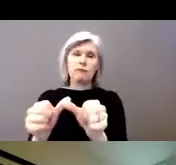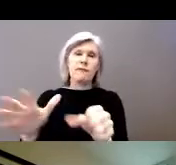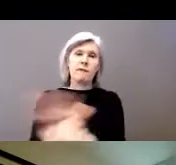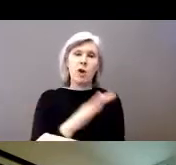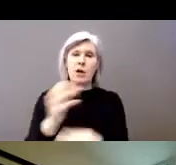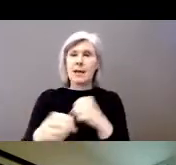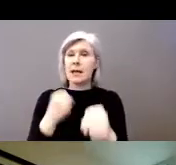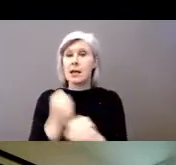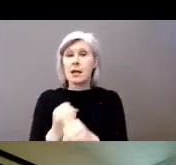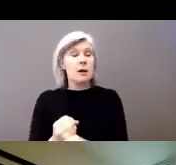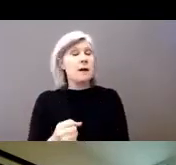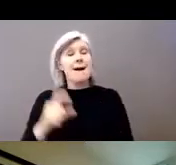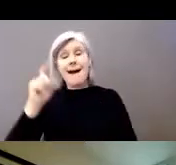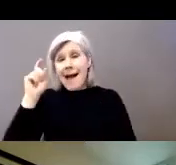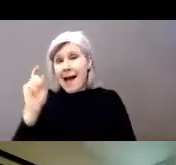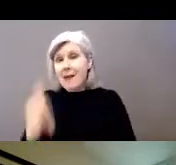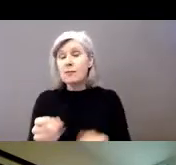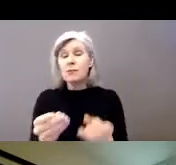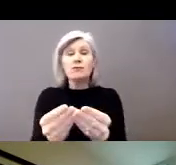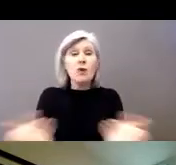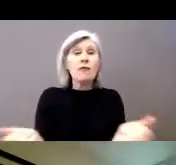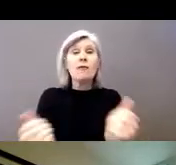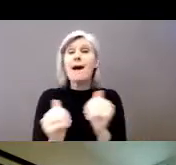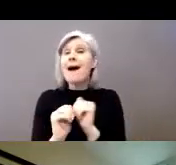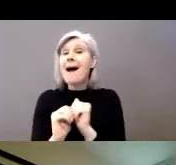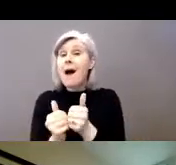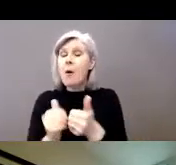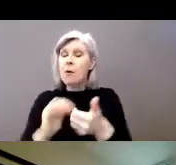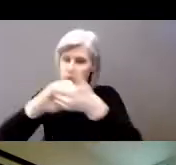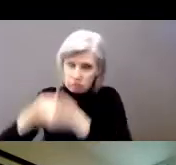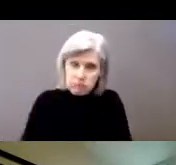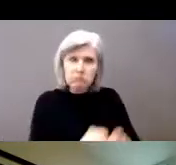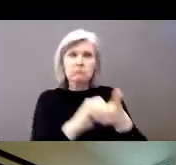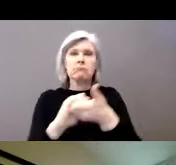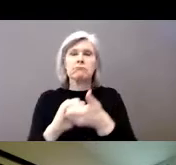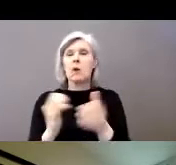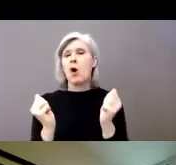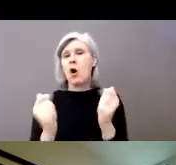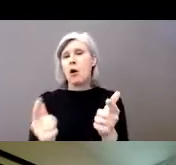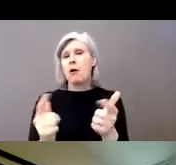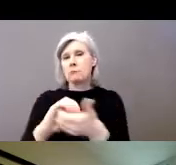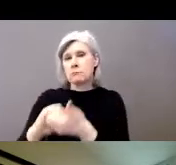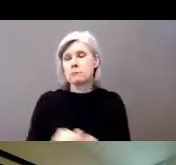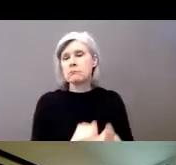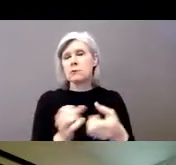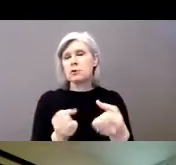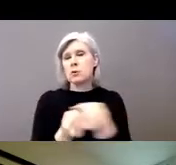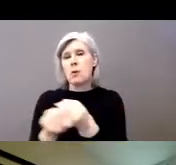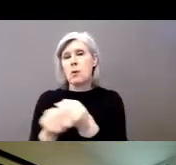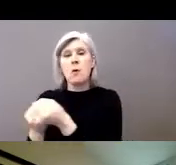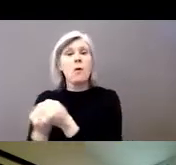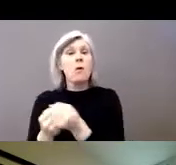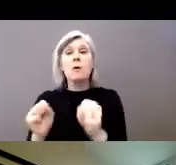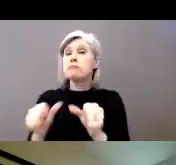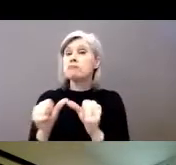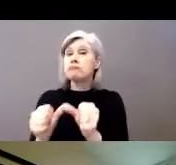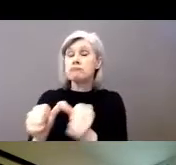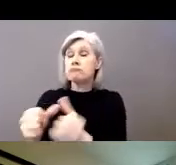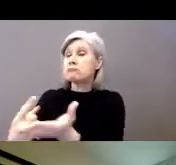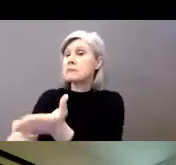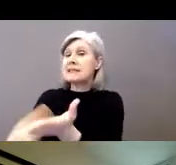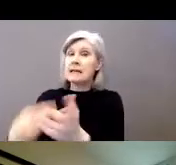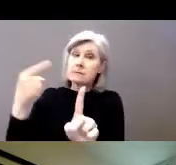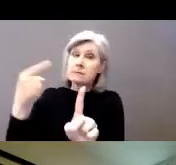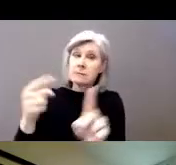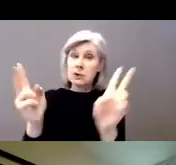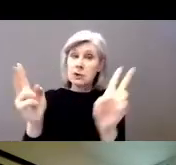and unless we continue to have these conversations wherever we are and with everyone we may be with. So thank you very much for